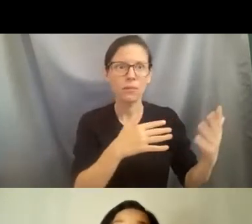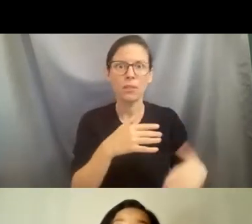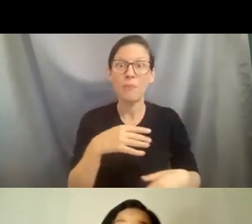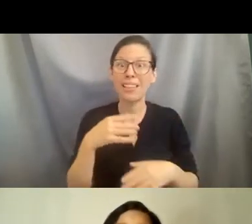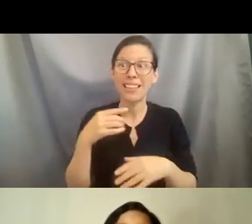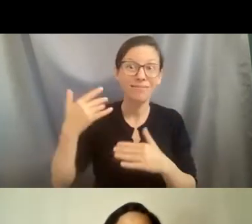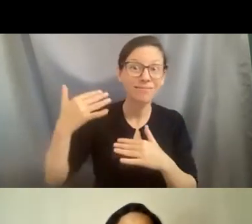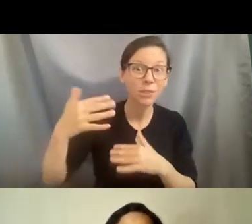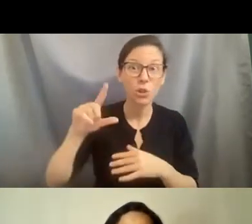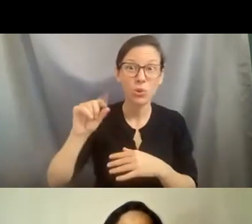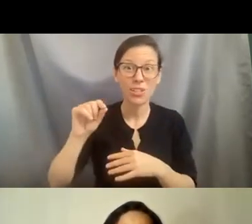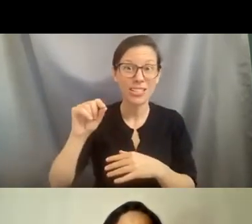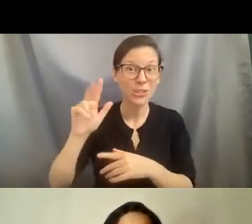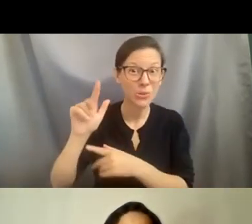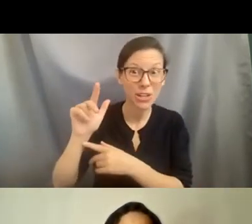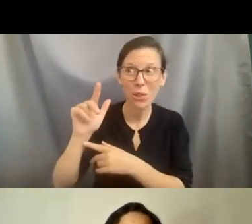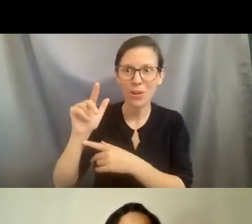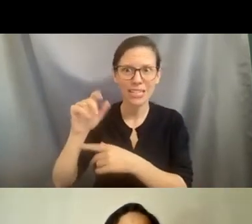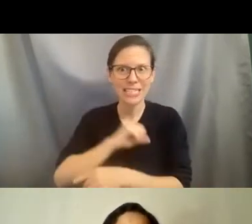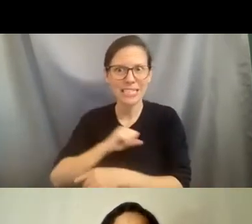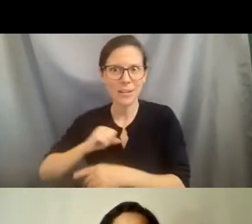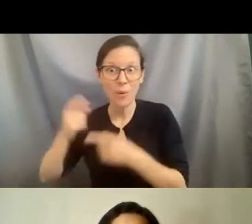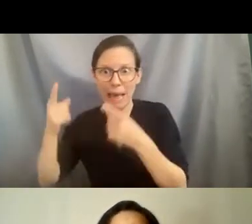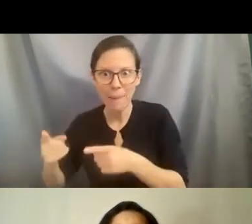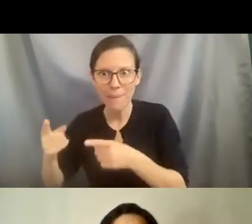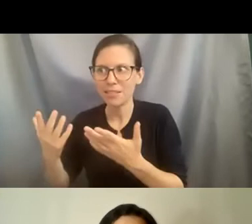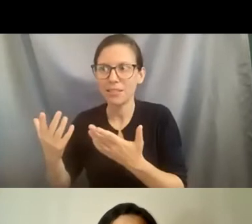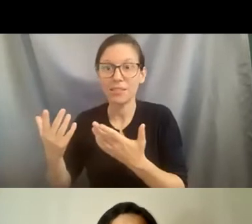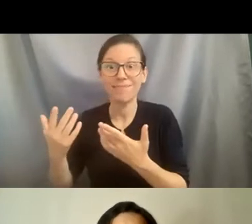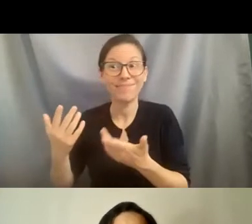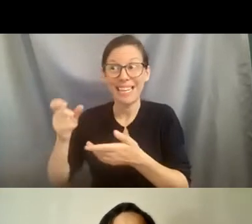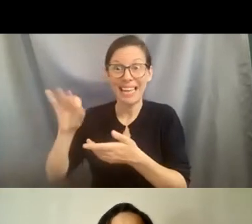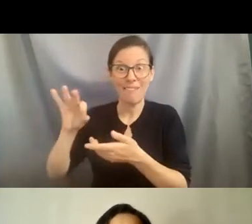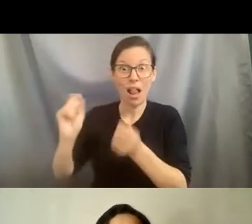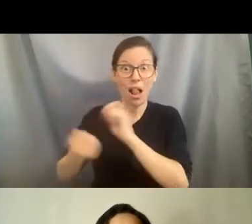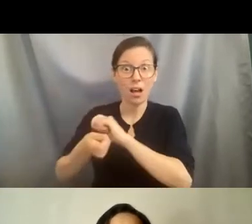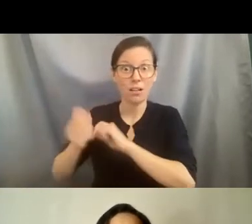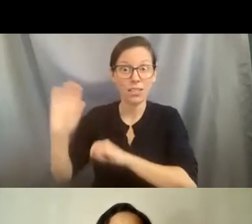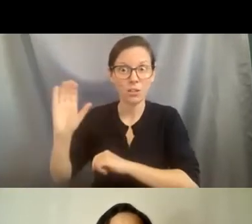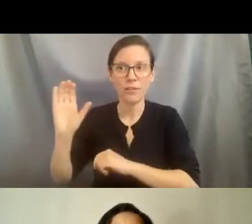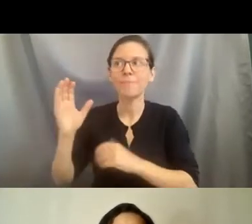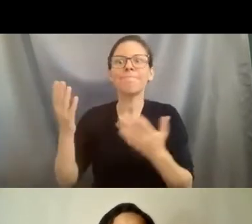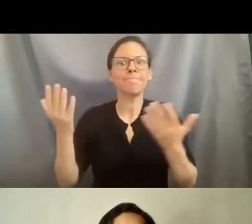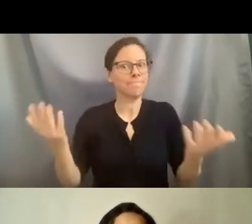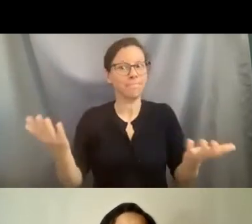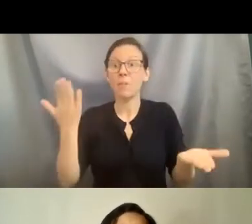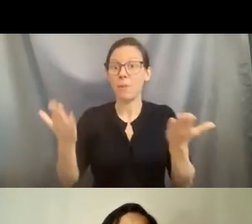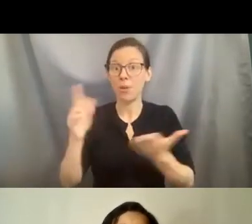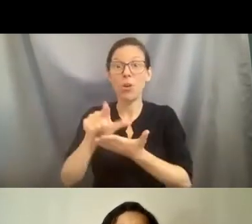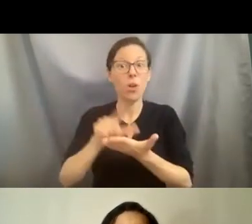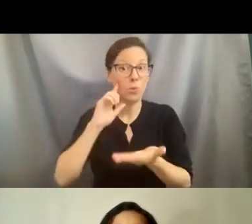2023, and what happens with the Senate in 2023. We've got to make sure that we are electing